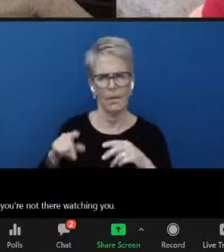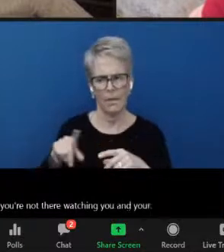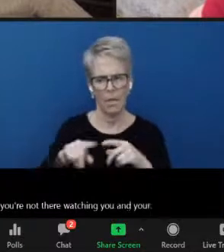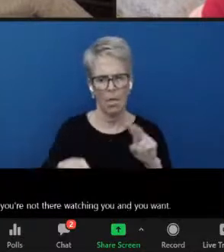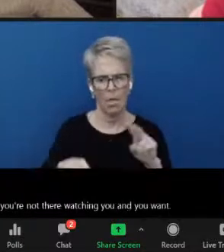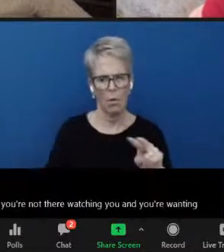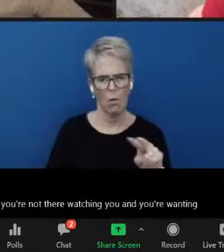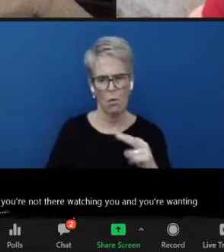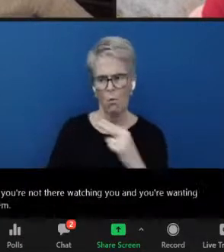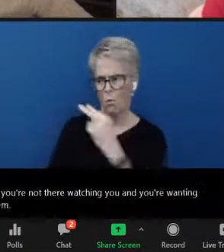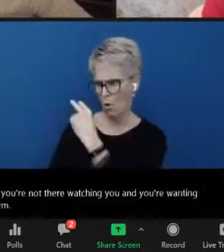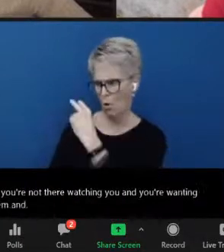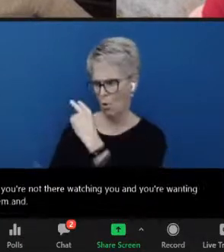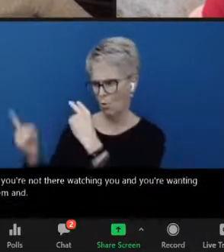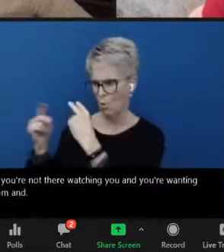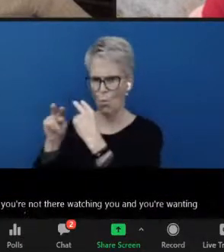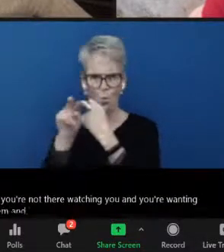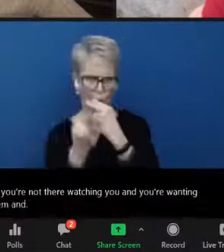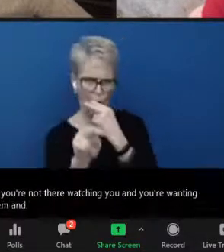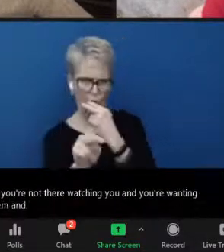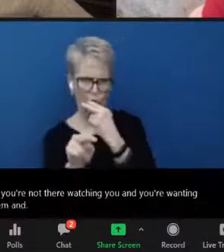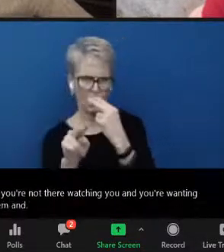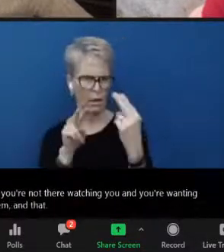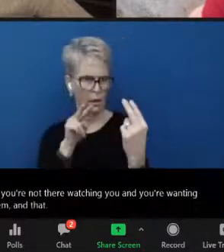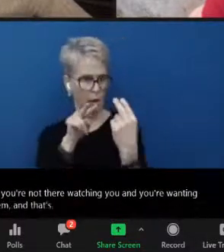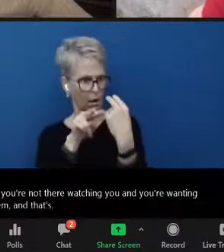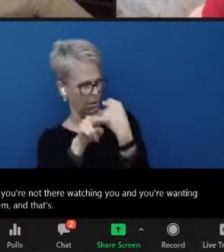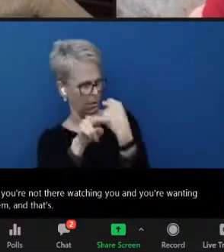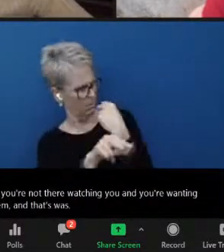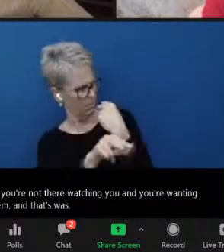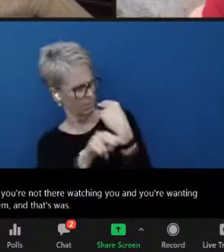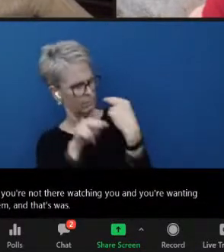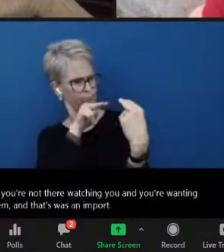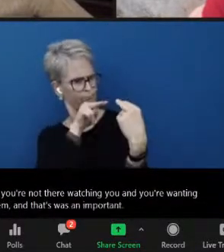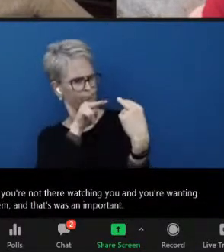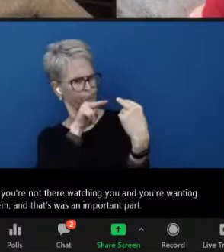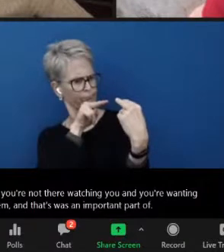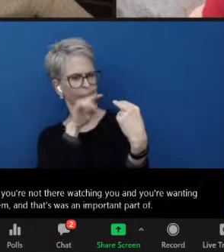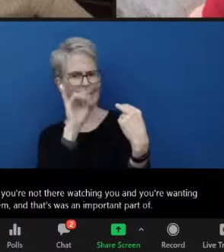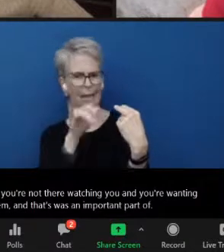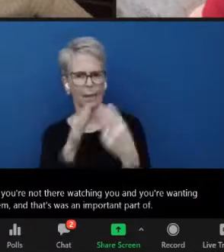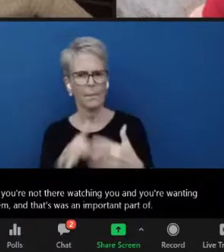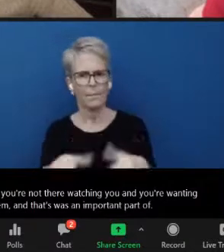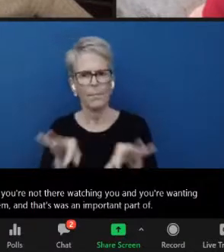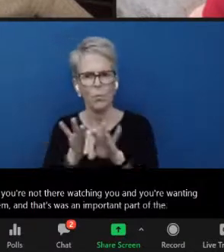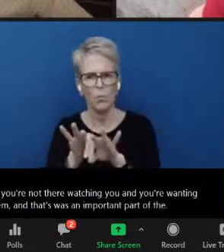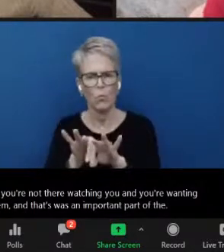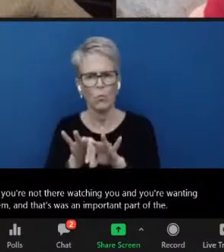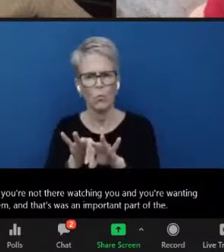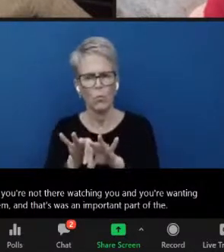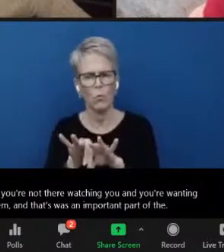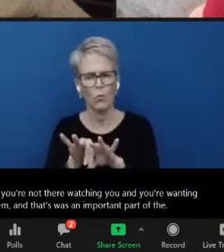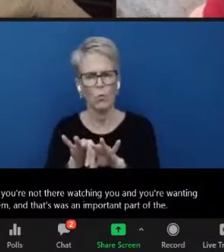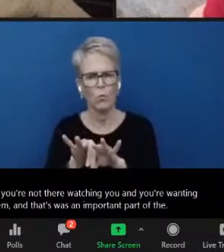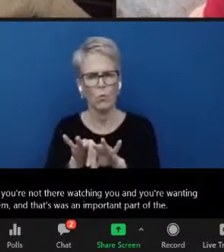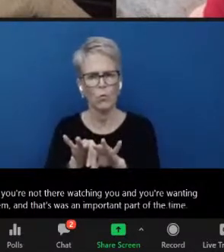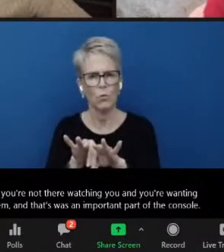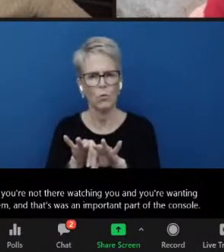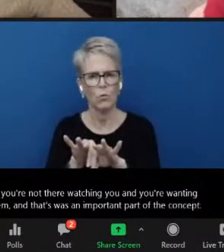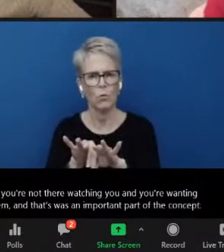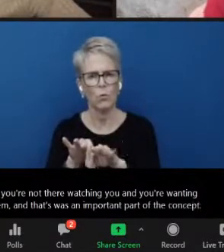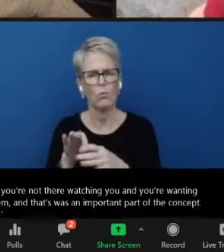watching them. And that's was an important part of the concept